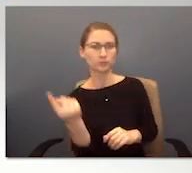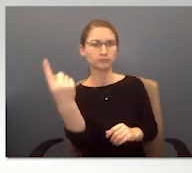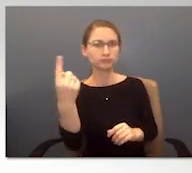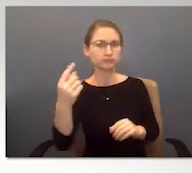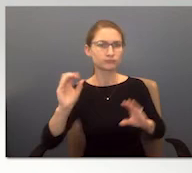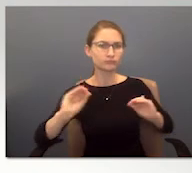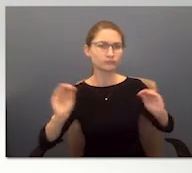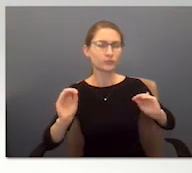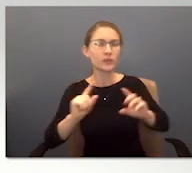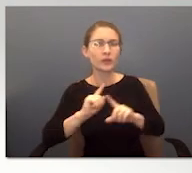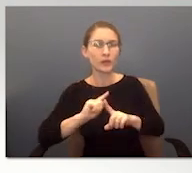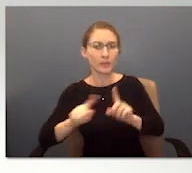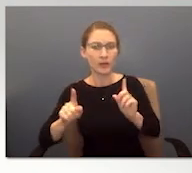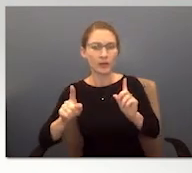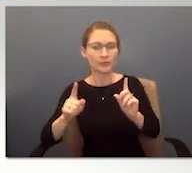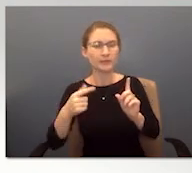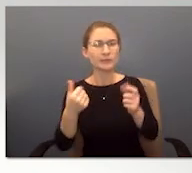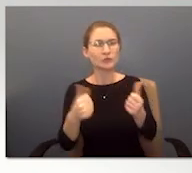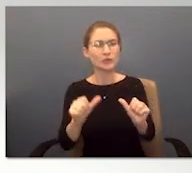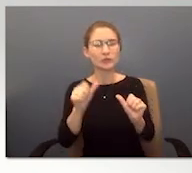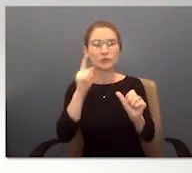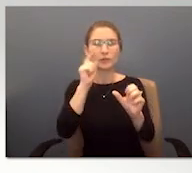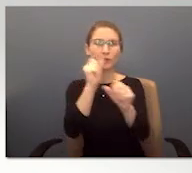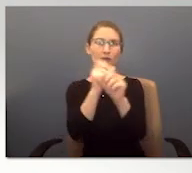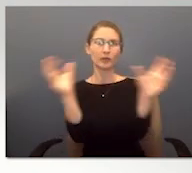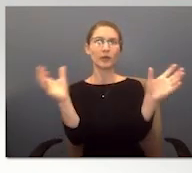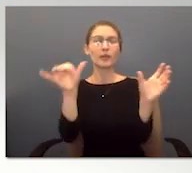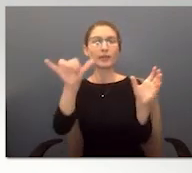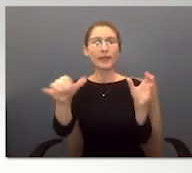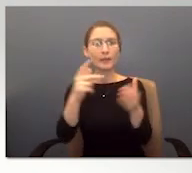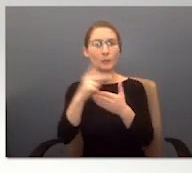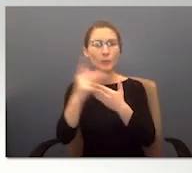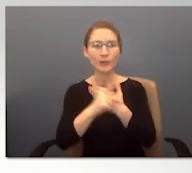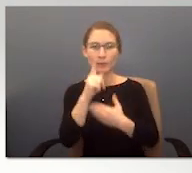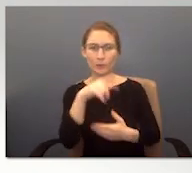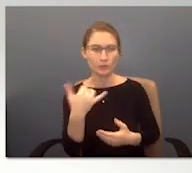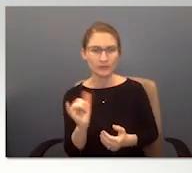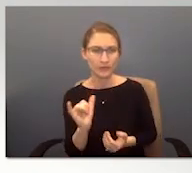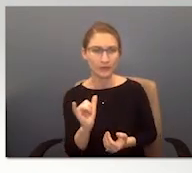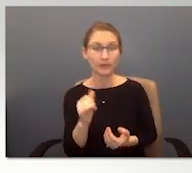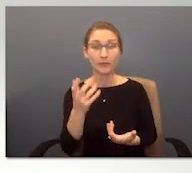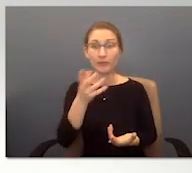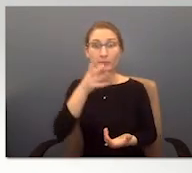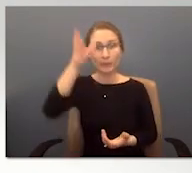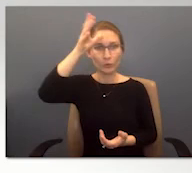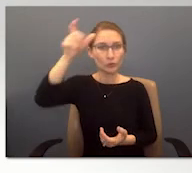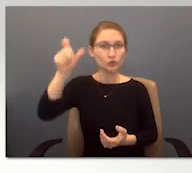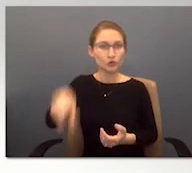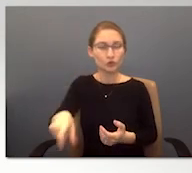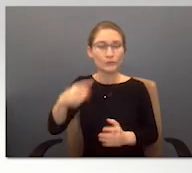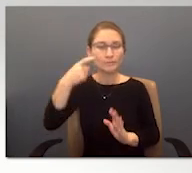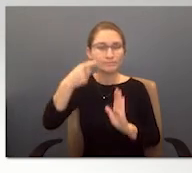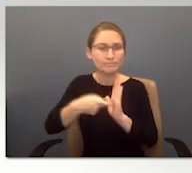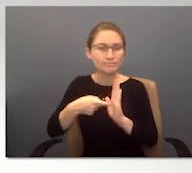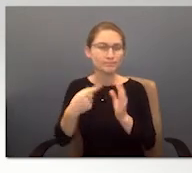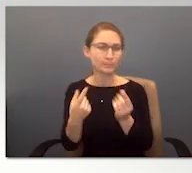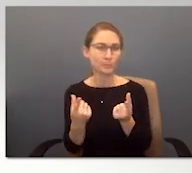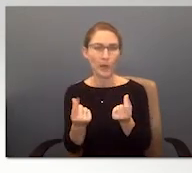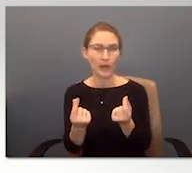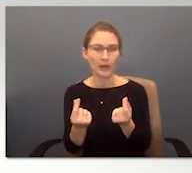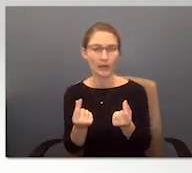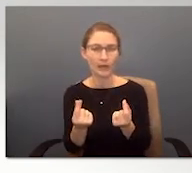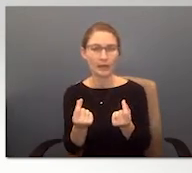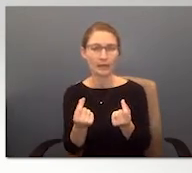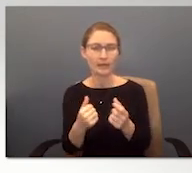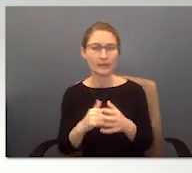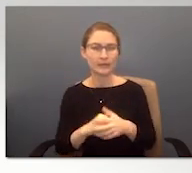what statewide does it look like, and what should parents be expecting, and you know. And we've